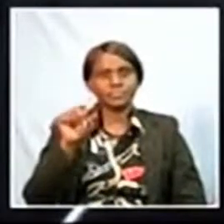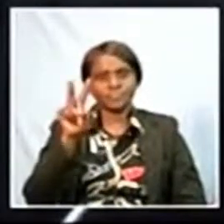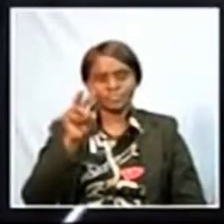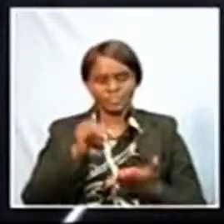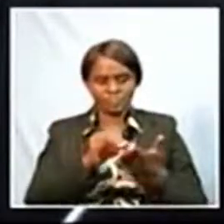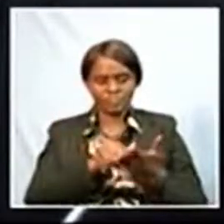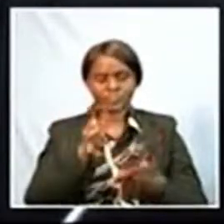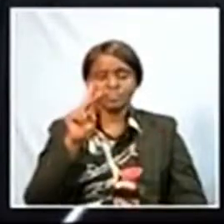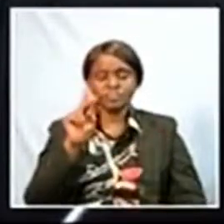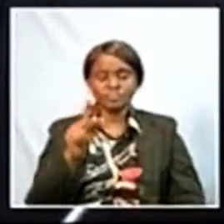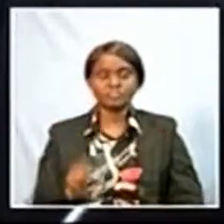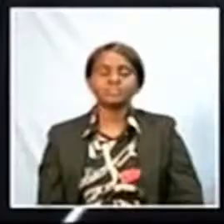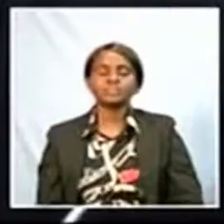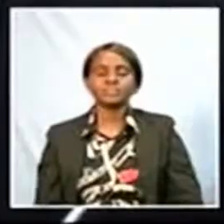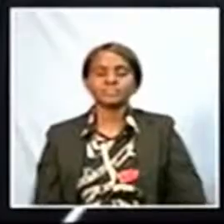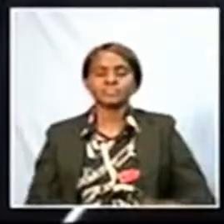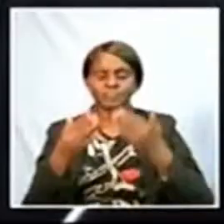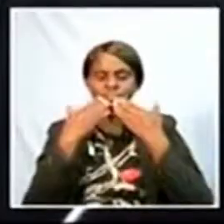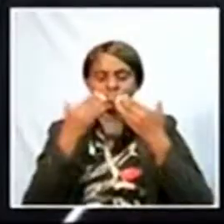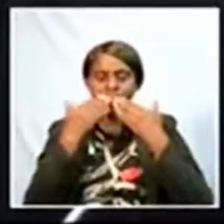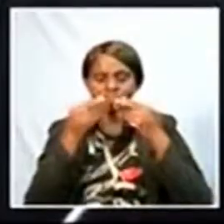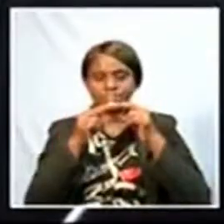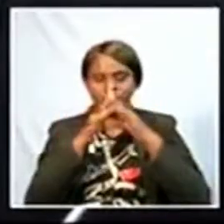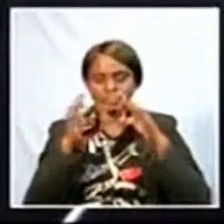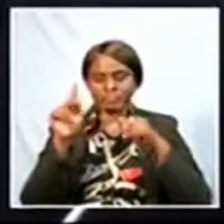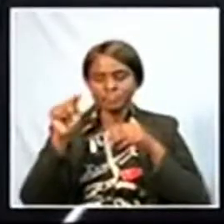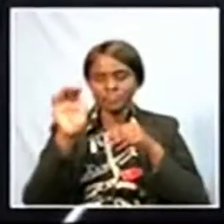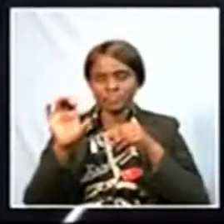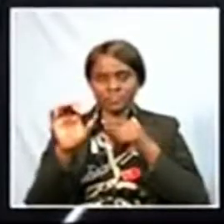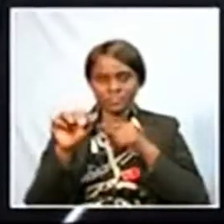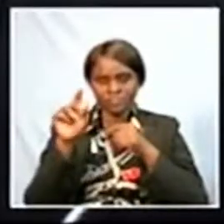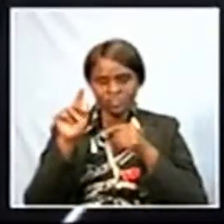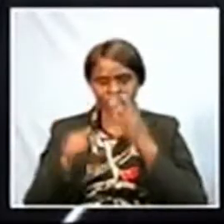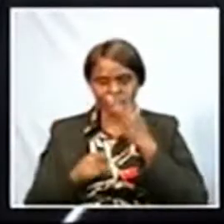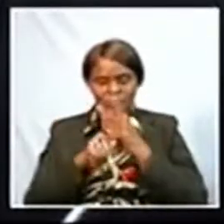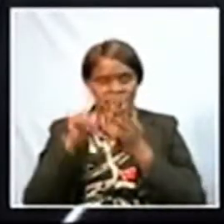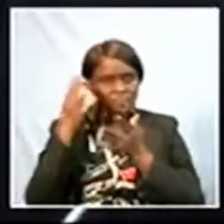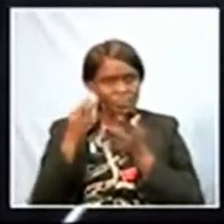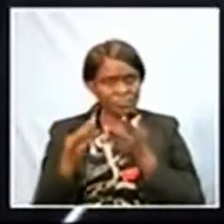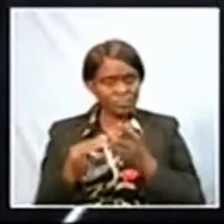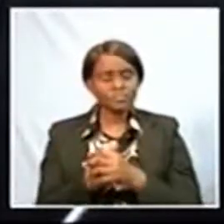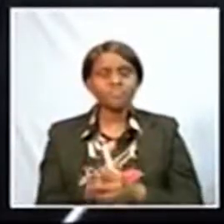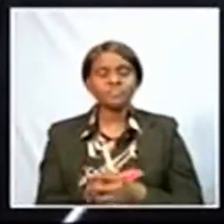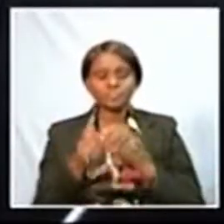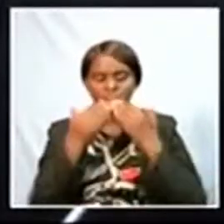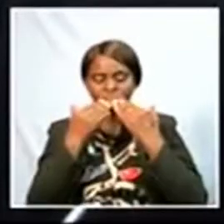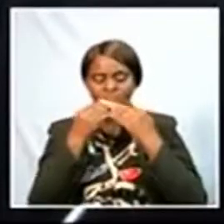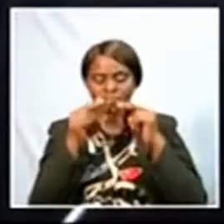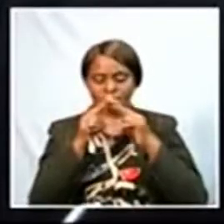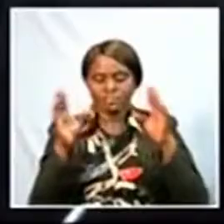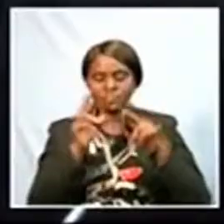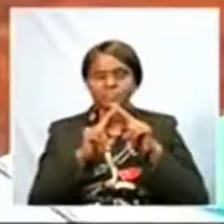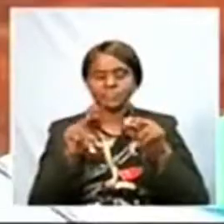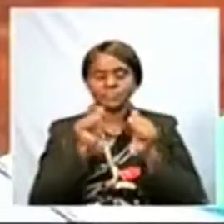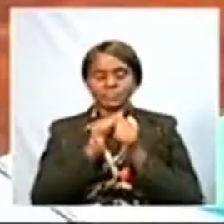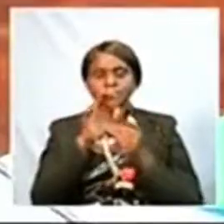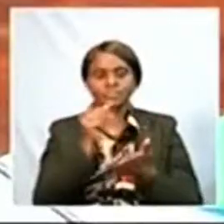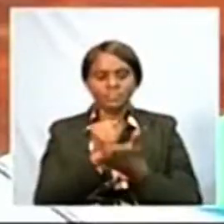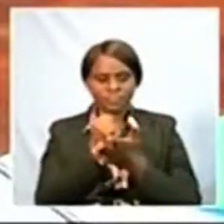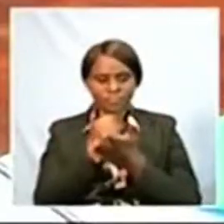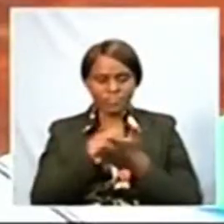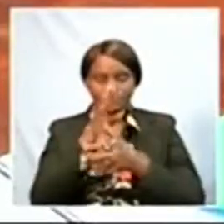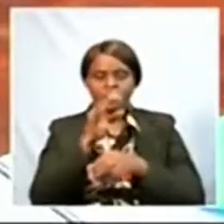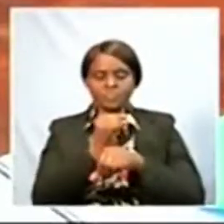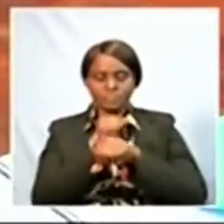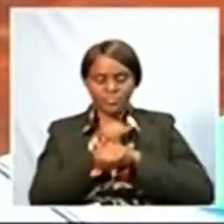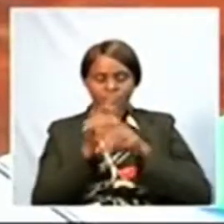million kwacha? Thank you. Town Clerk. Thank you, Chair. With your indulgence, I will invite